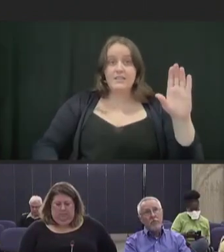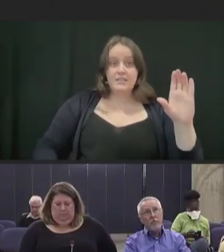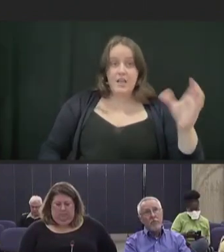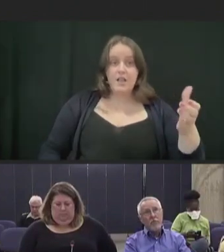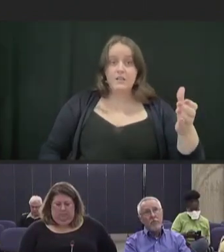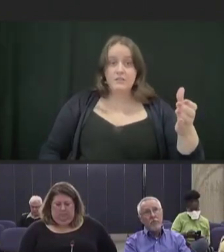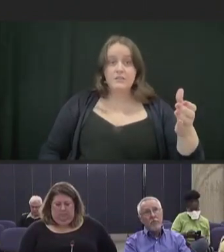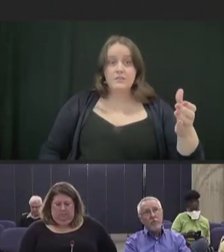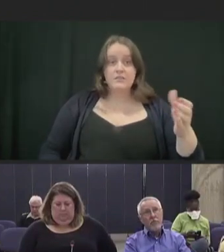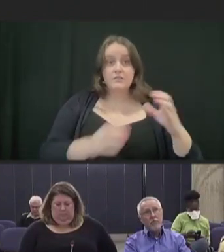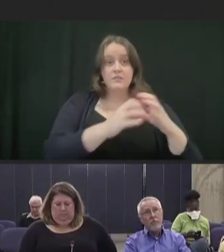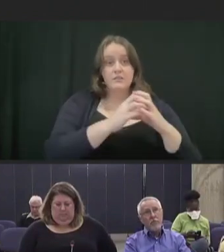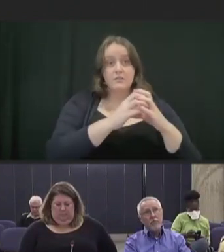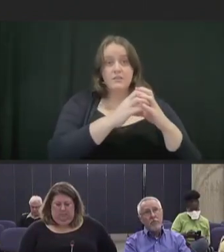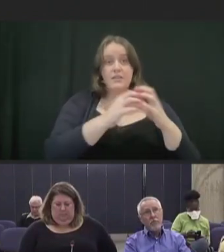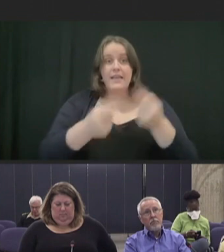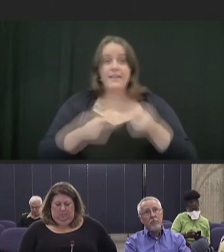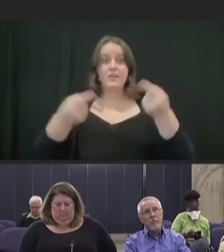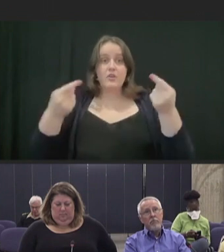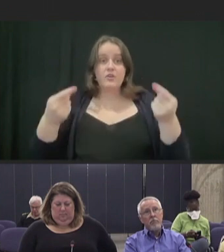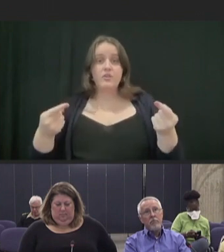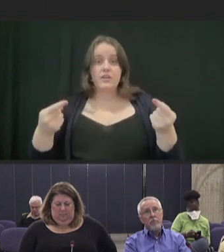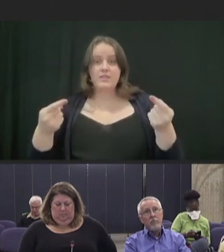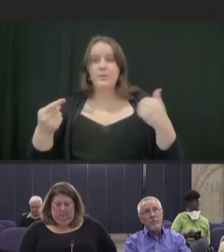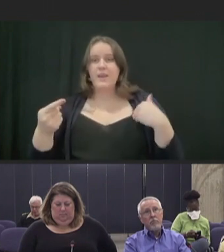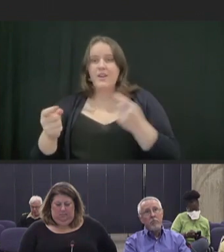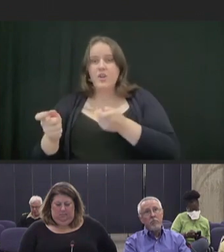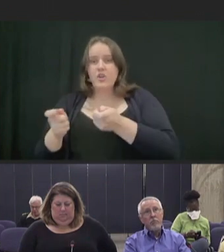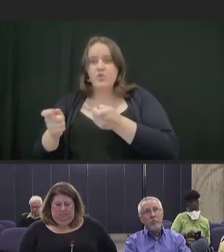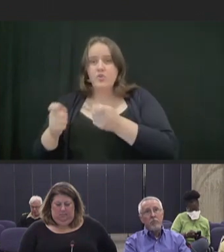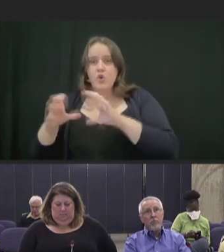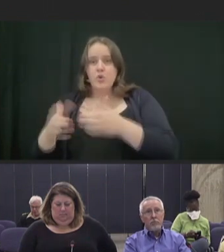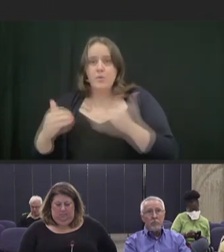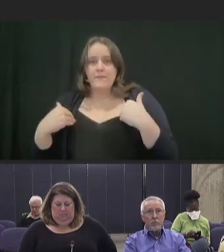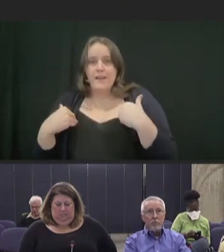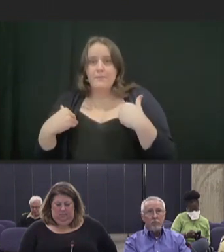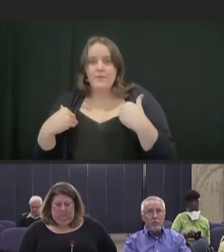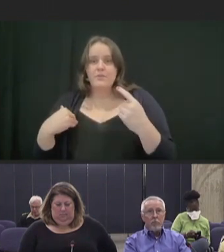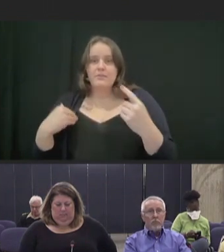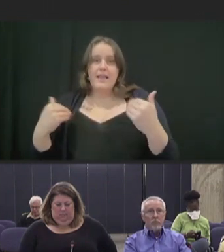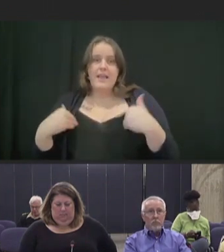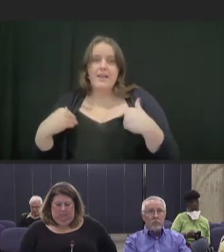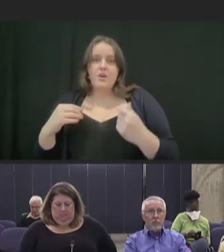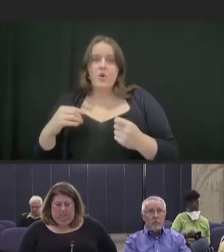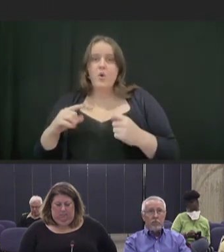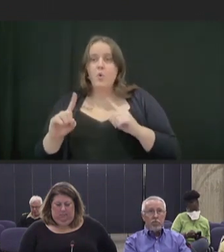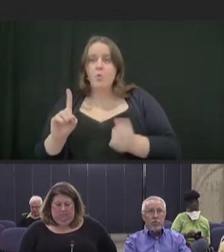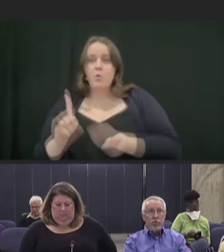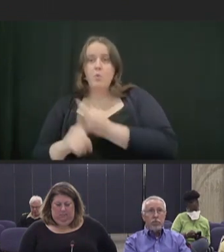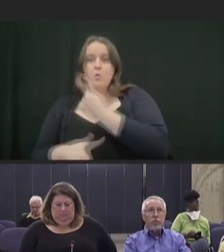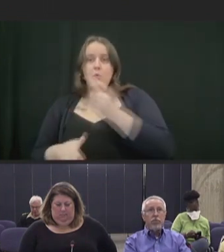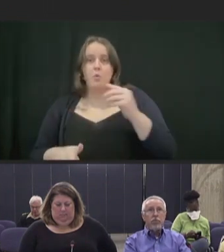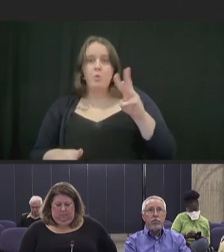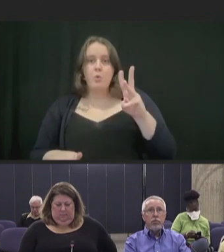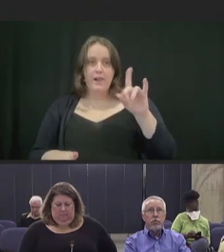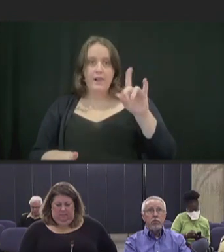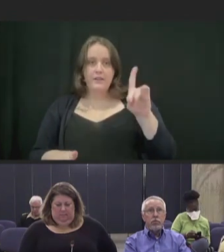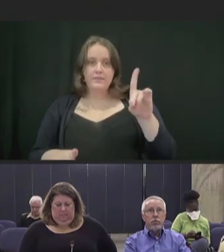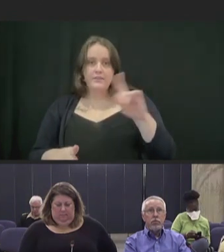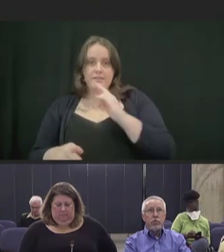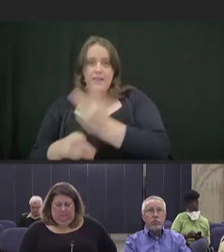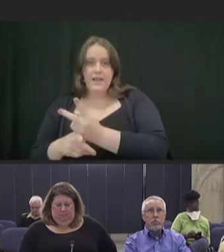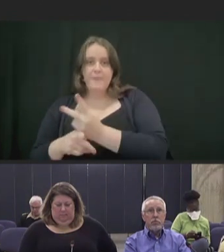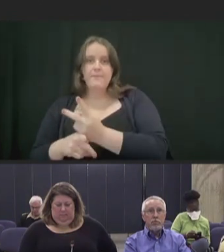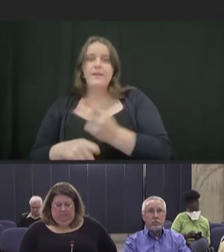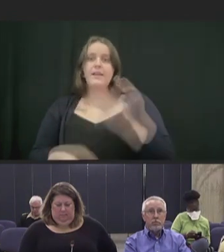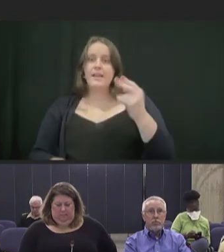In contrast to it, we had a control group of animals that received a wild type HIV trimer, and we did not detect any BG18 class